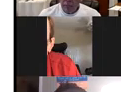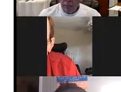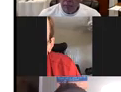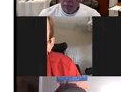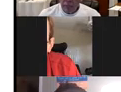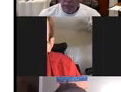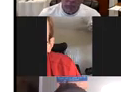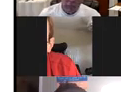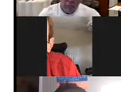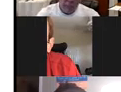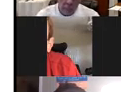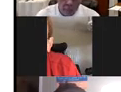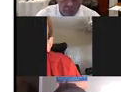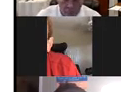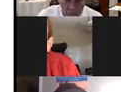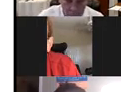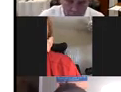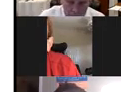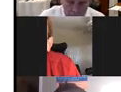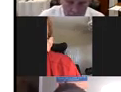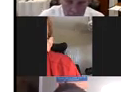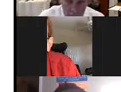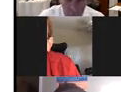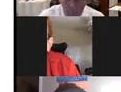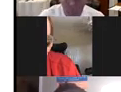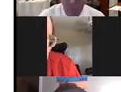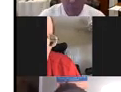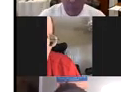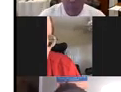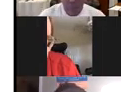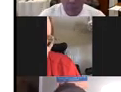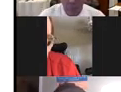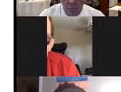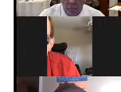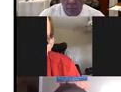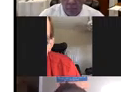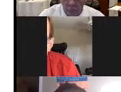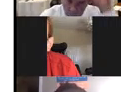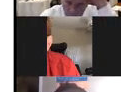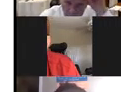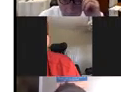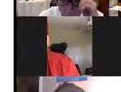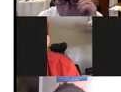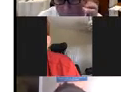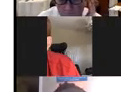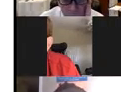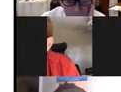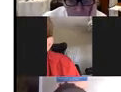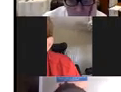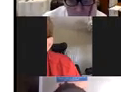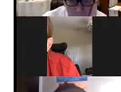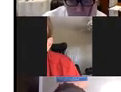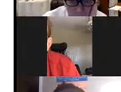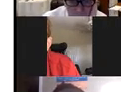But you know, somebody who doesn't function like you want them to in a society gets the short end of the